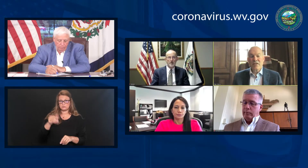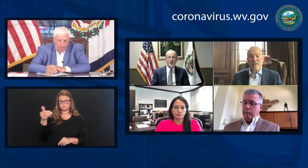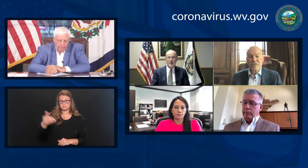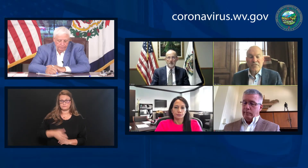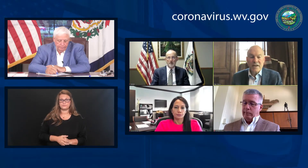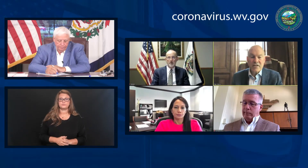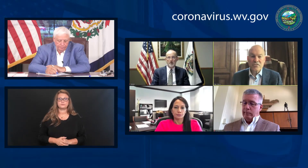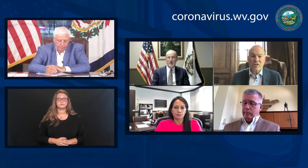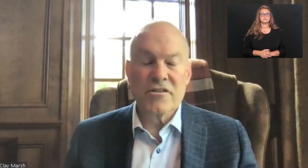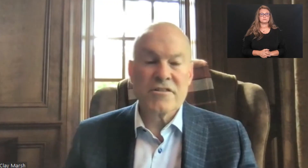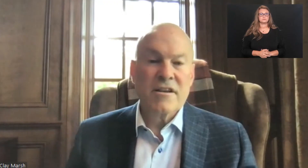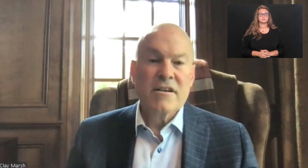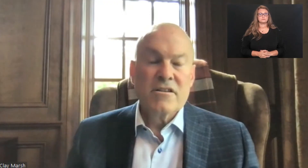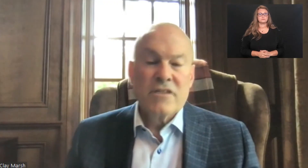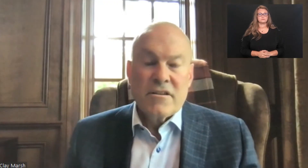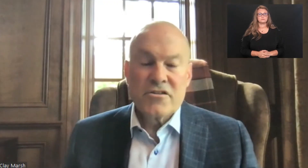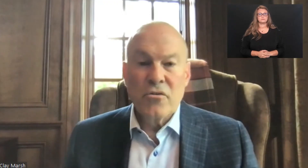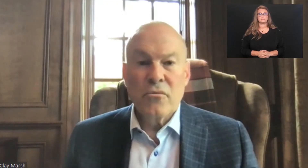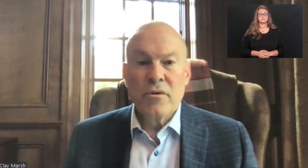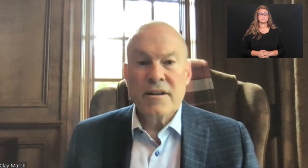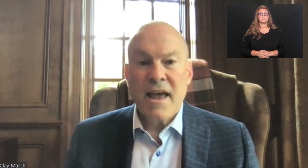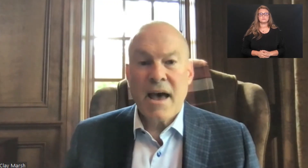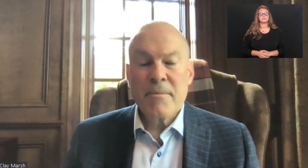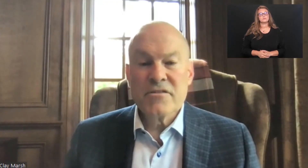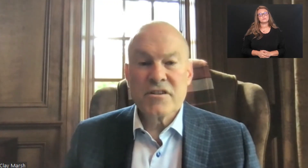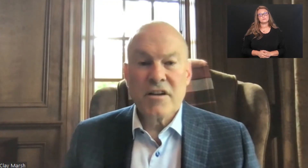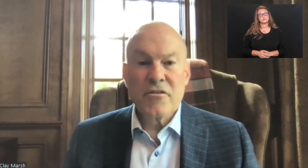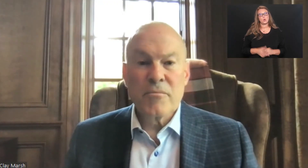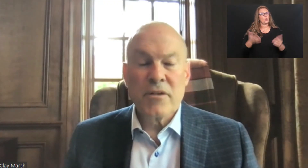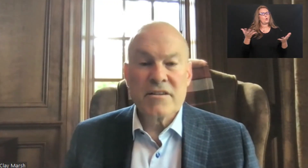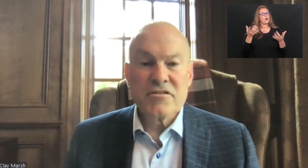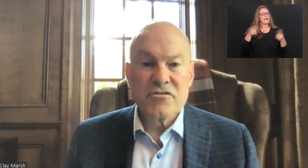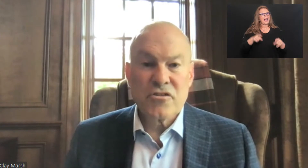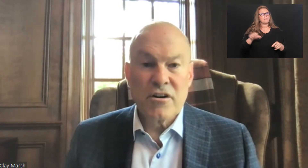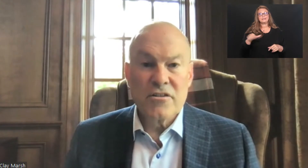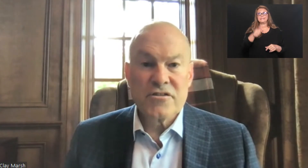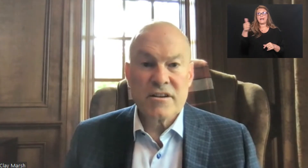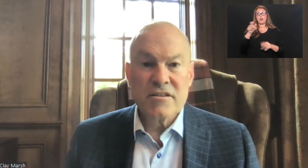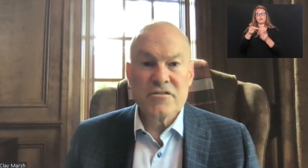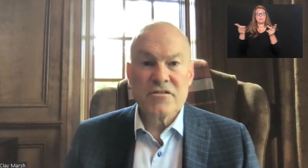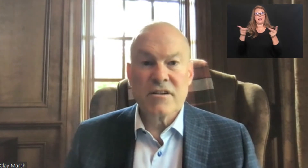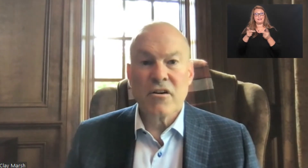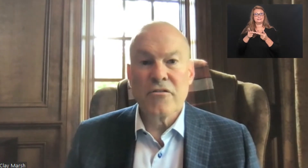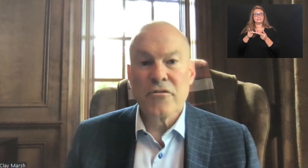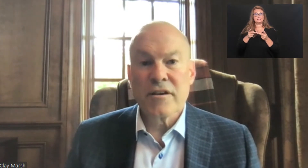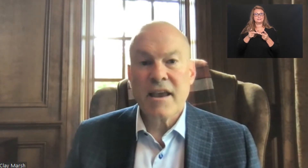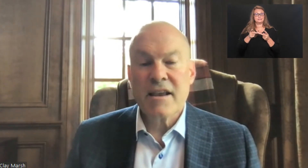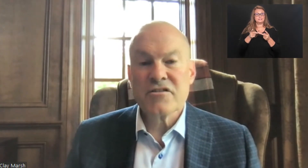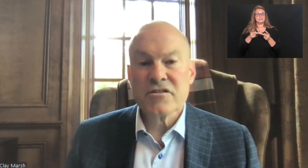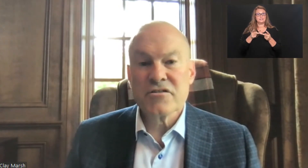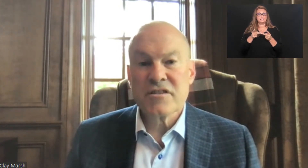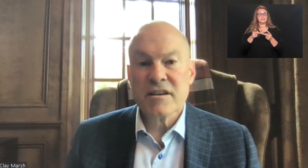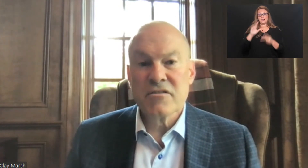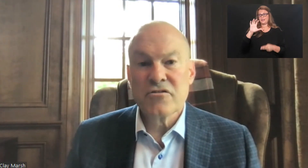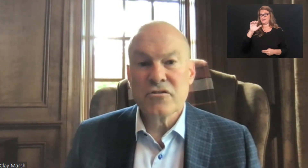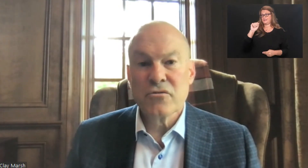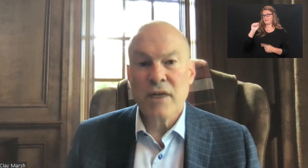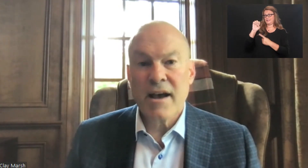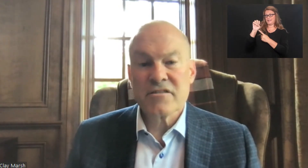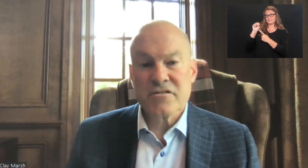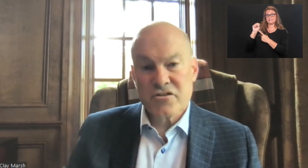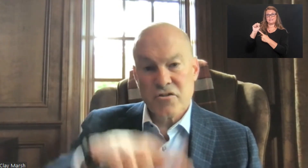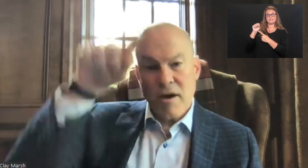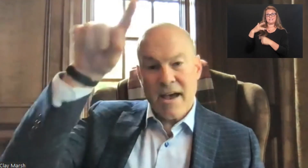Thank you, Governor. Thank you, Charles. So what happens in other places, Charles, is that although the cases tend